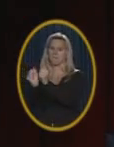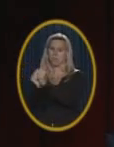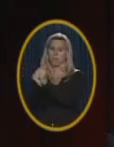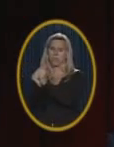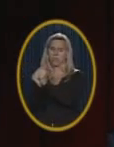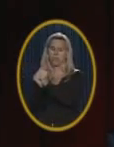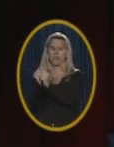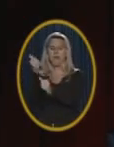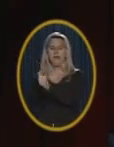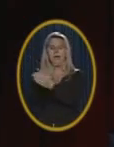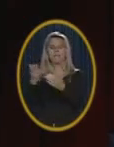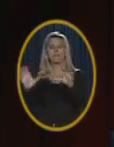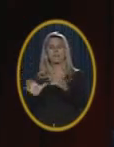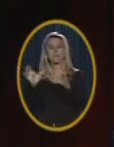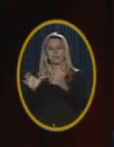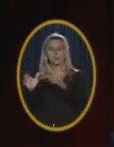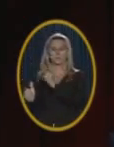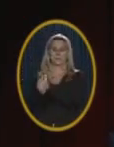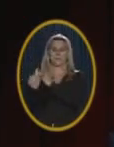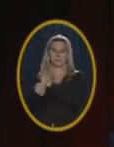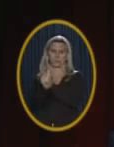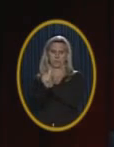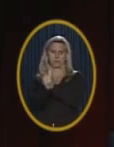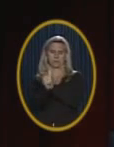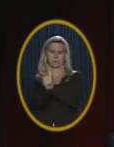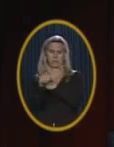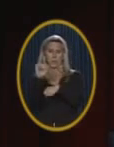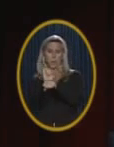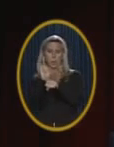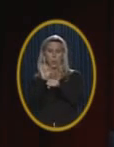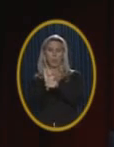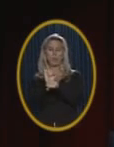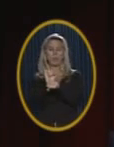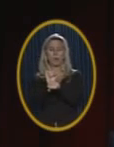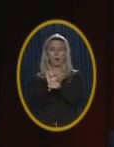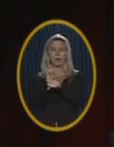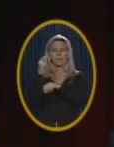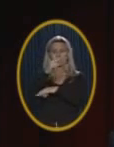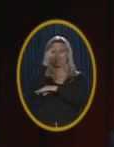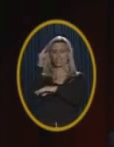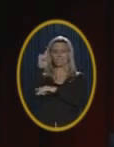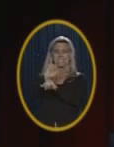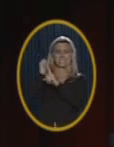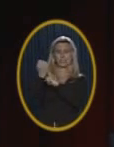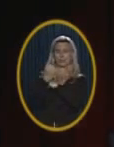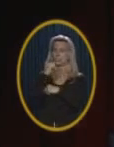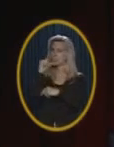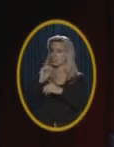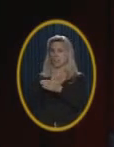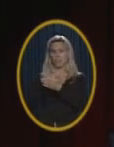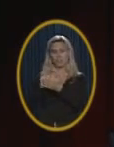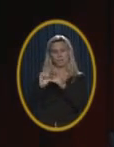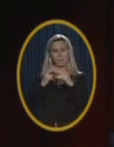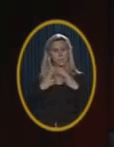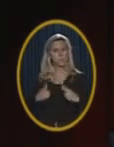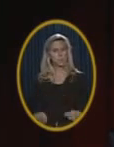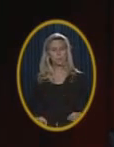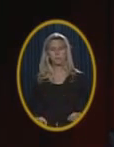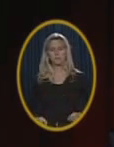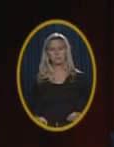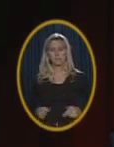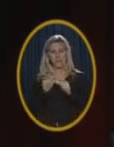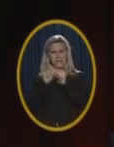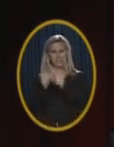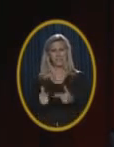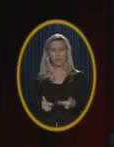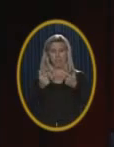almost everything we do is dangerous. We work in atmospheres that are very unforgiving to human beings staying alive